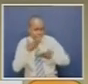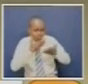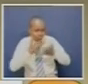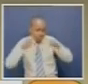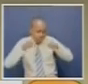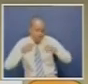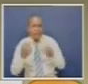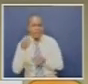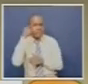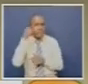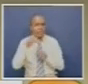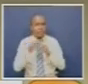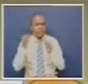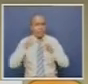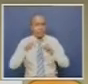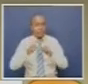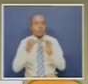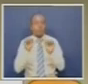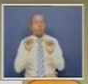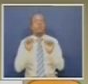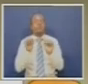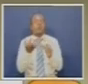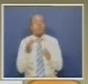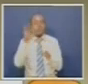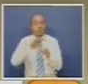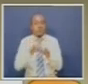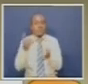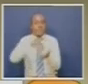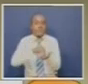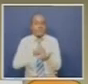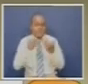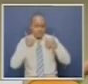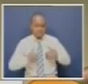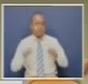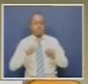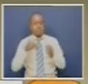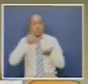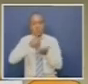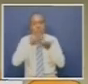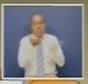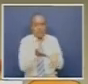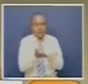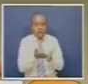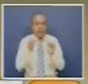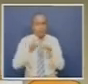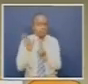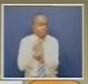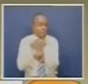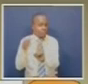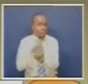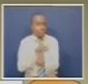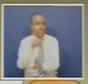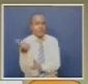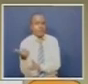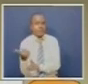the possibility that there could be a rerun, and I could be the one in that rerun, and I could persuade my former